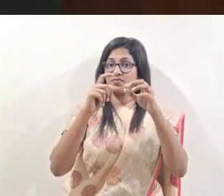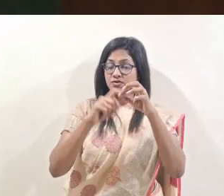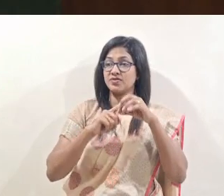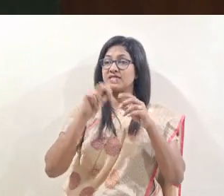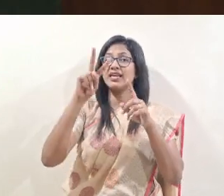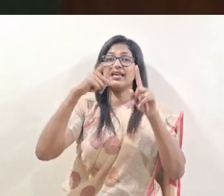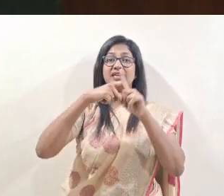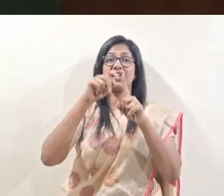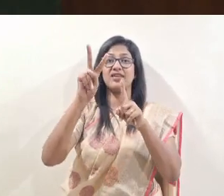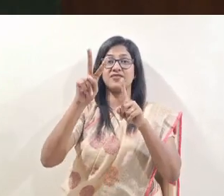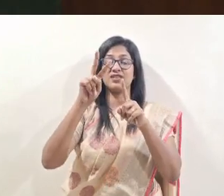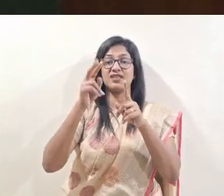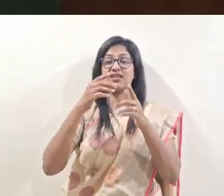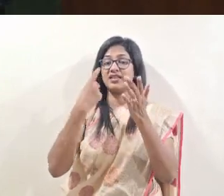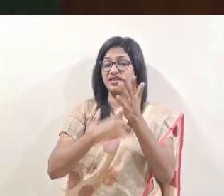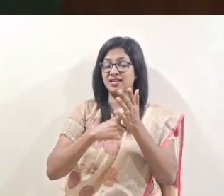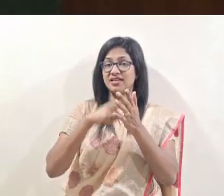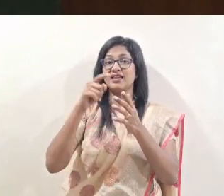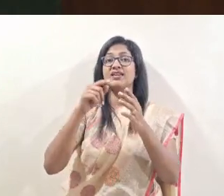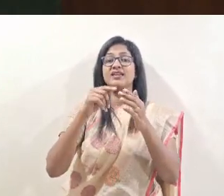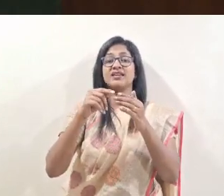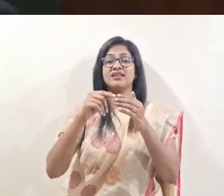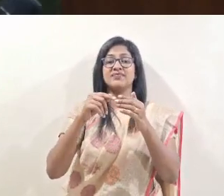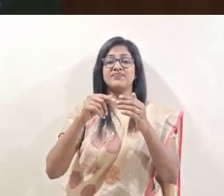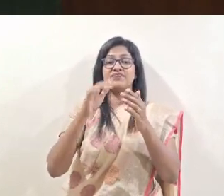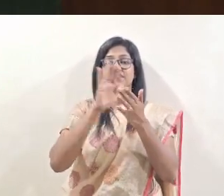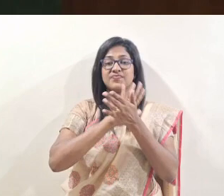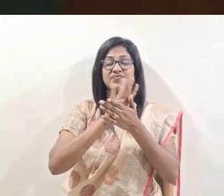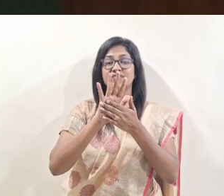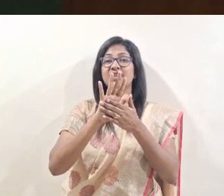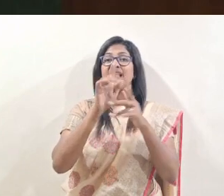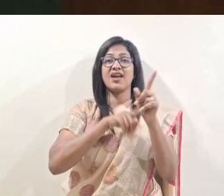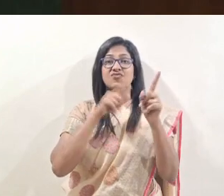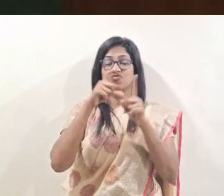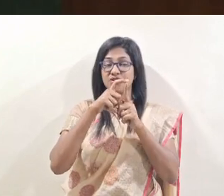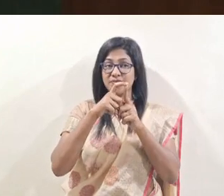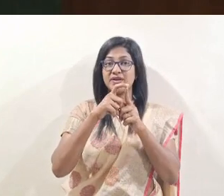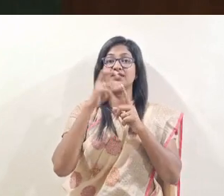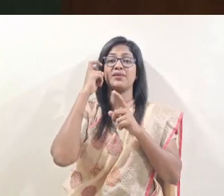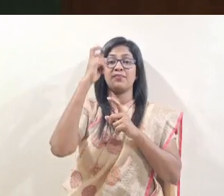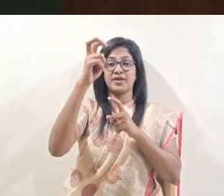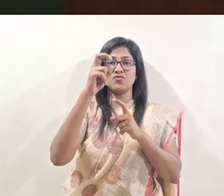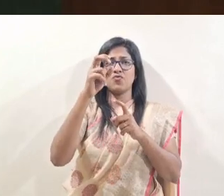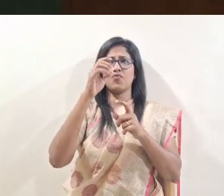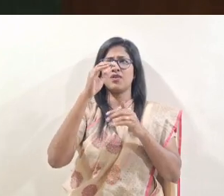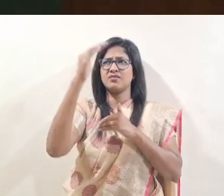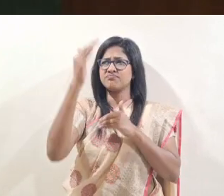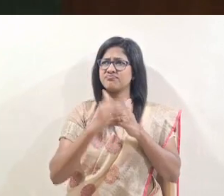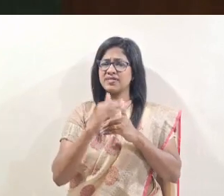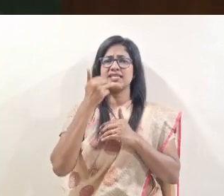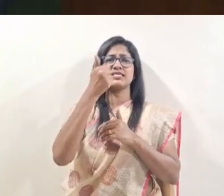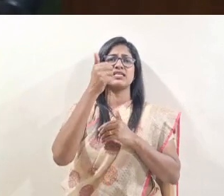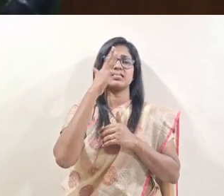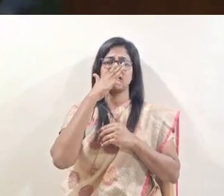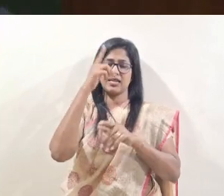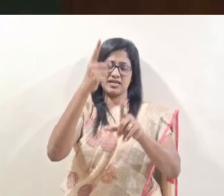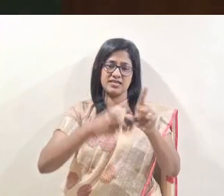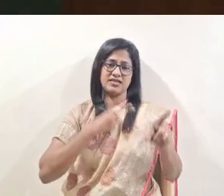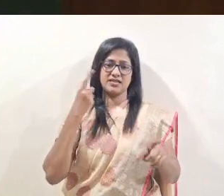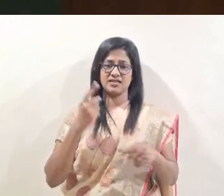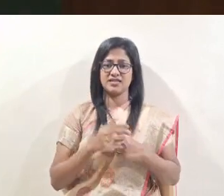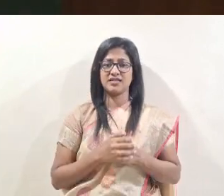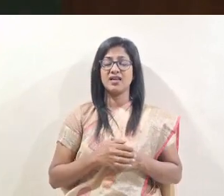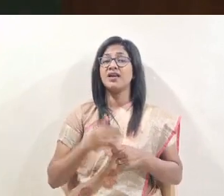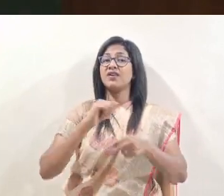Okay. So what is the concession period, sir, for this Hyderabad Metro? 99 years, no? 69 years, okay. Due to